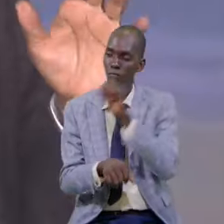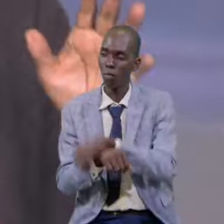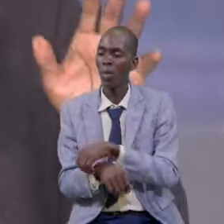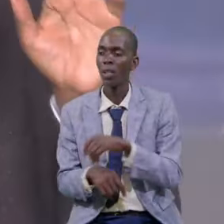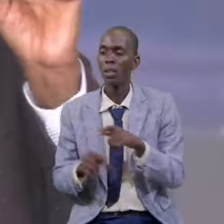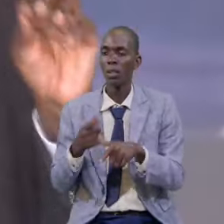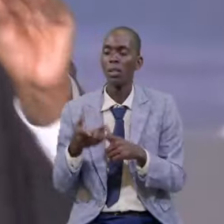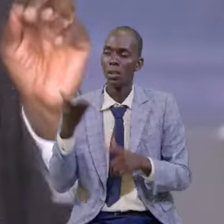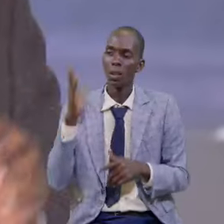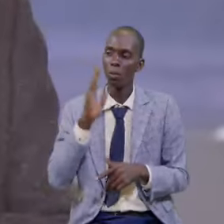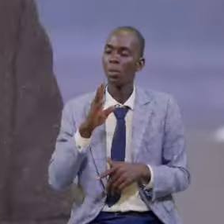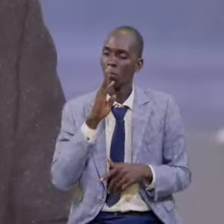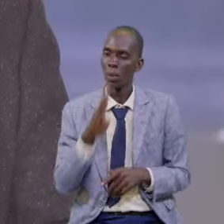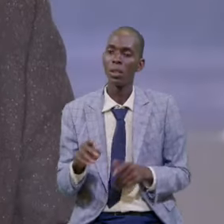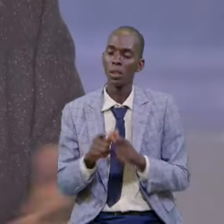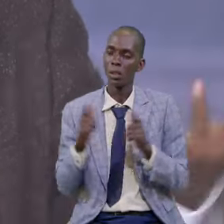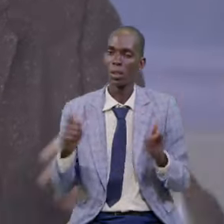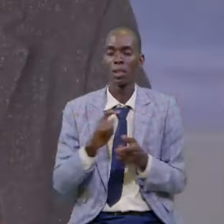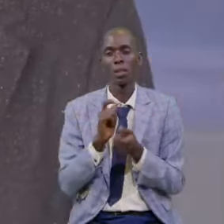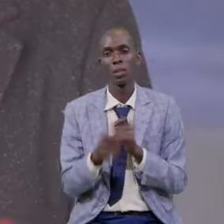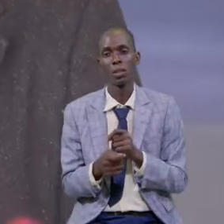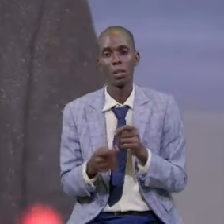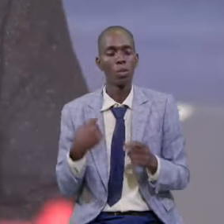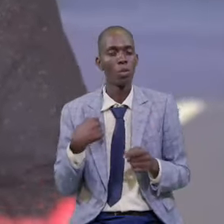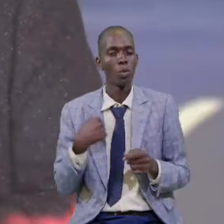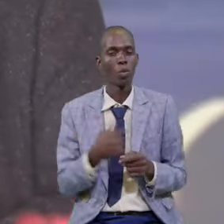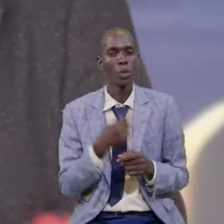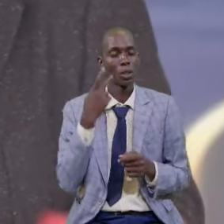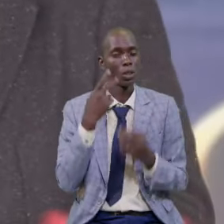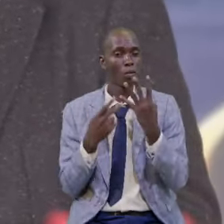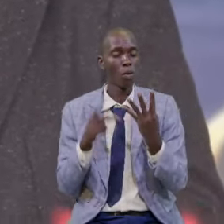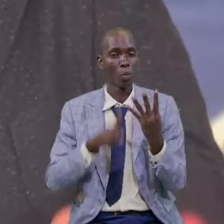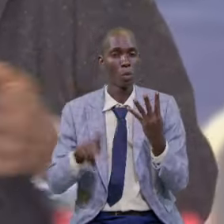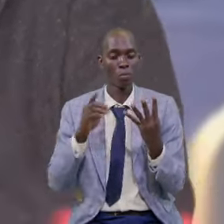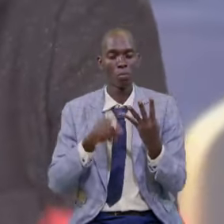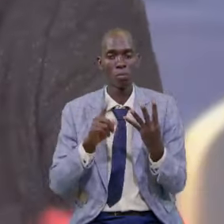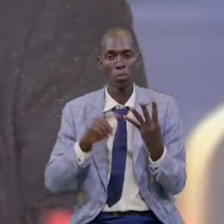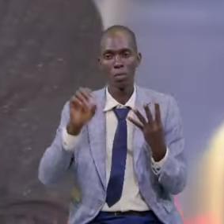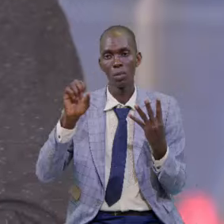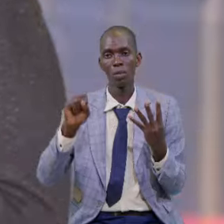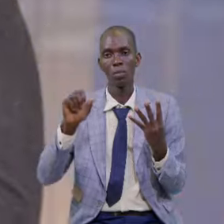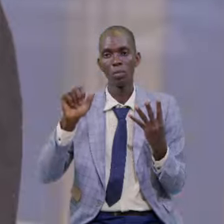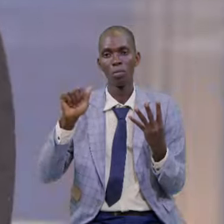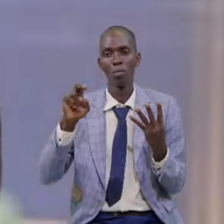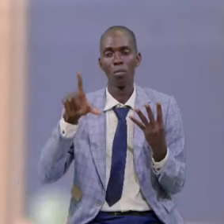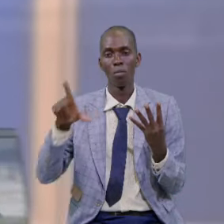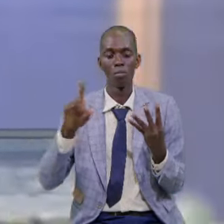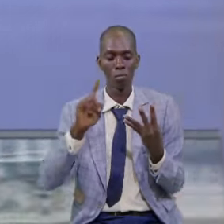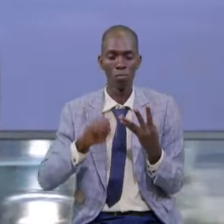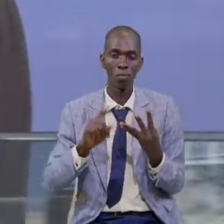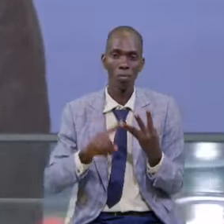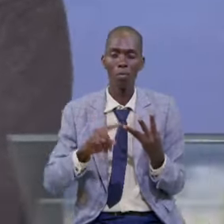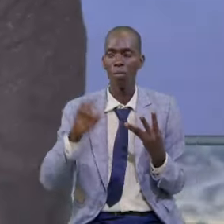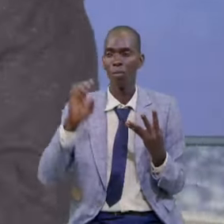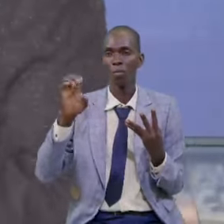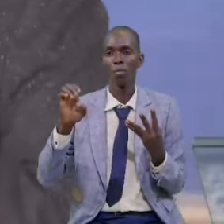that are in the story. Number one is Saul. Number two is Eliab. Eliab